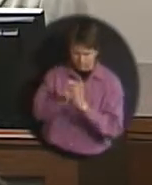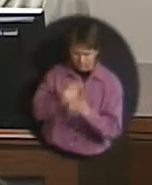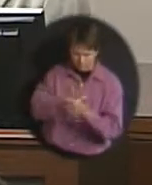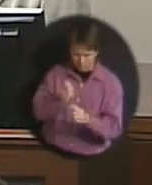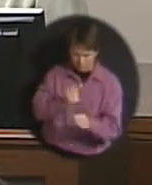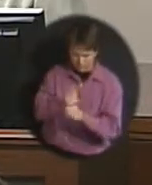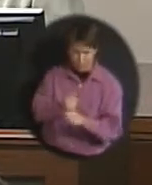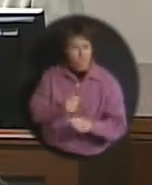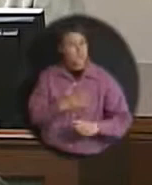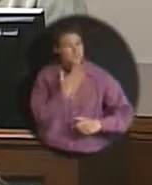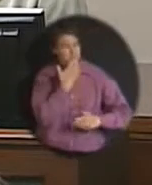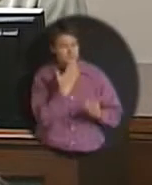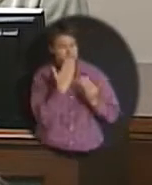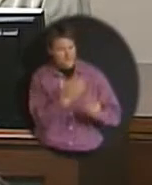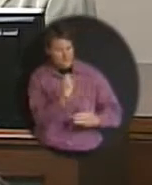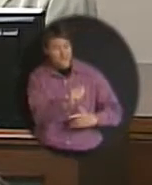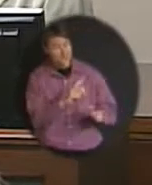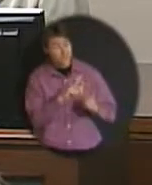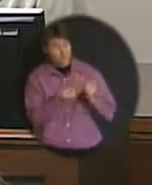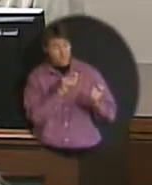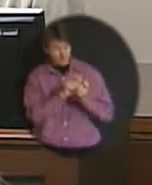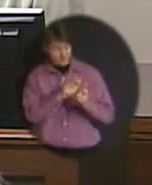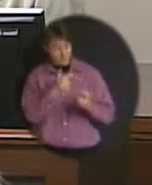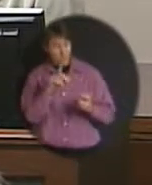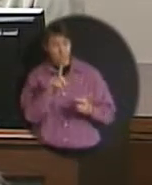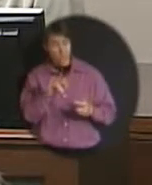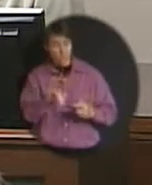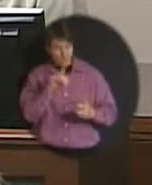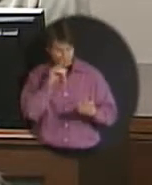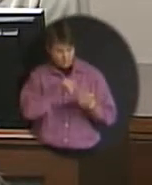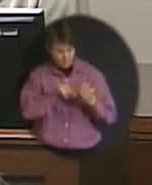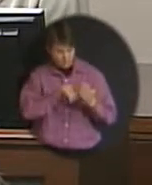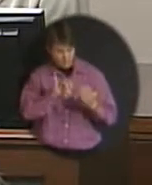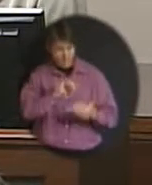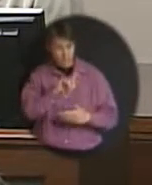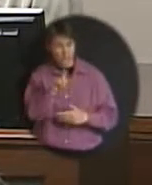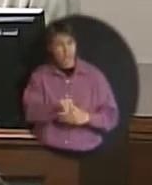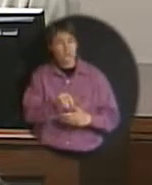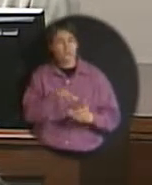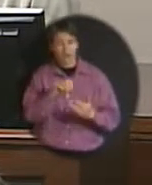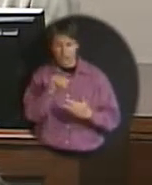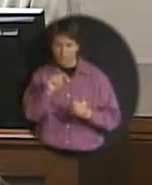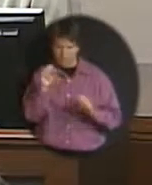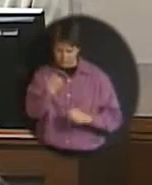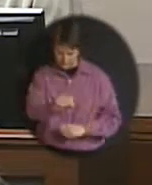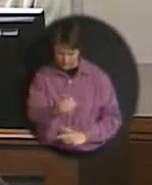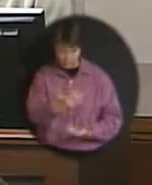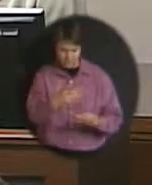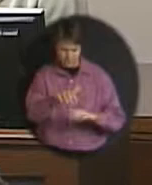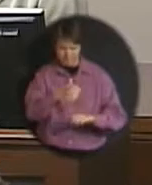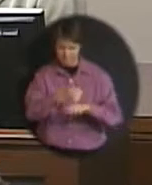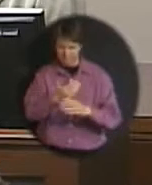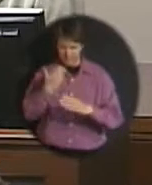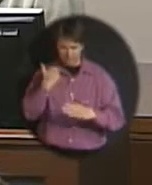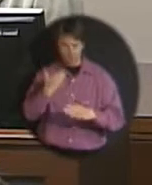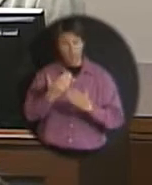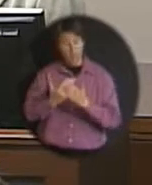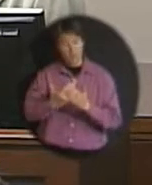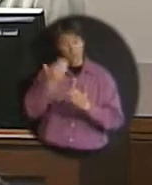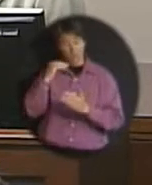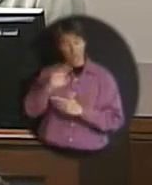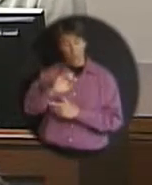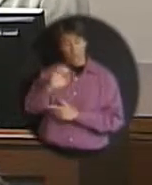did specifically investigate just that question and found out that, yes, we have had precedent for this before. Olathe East